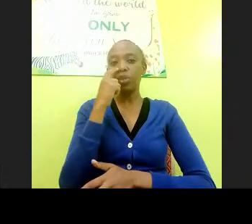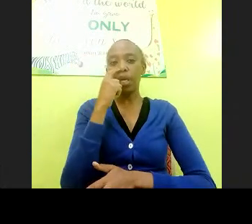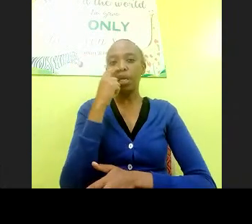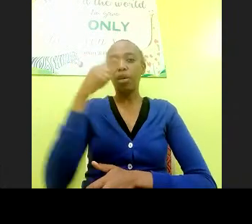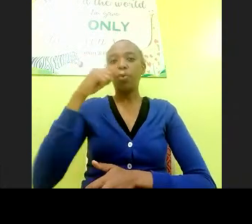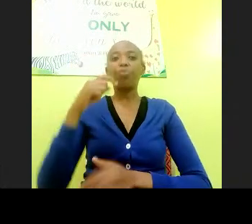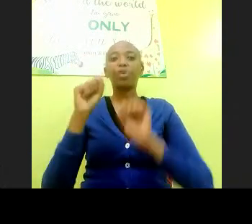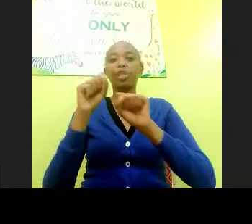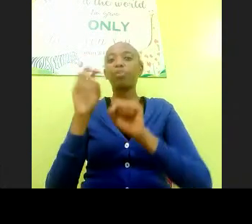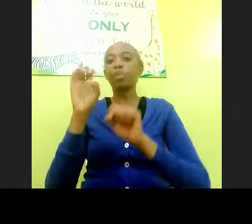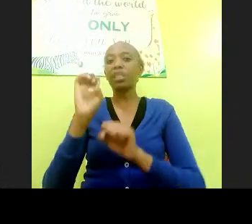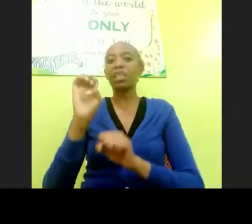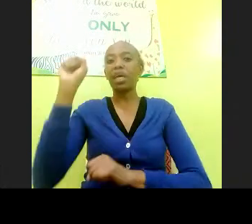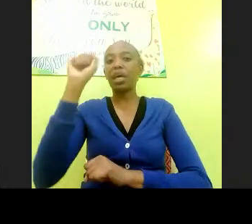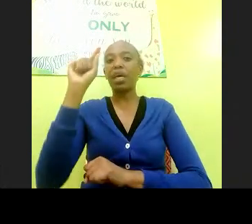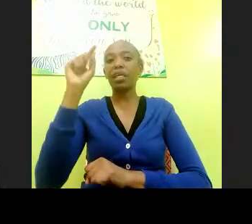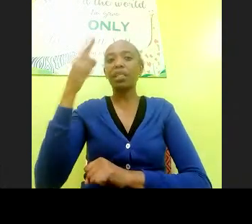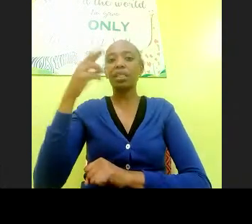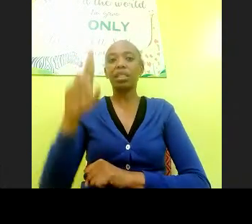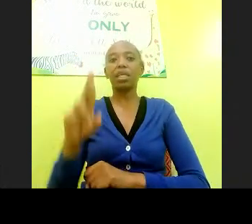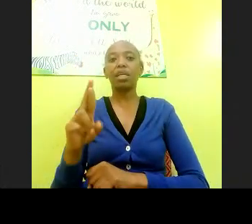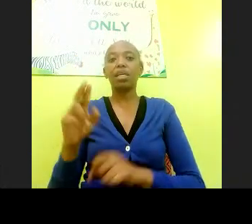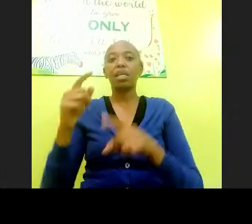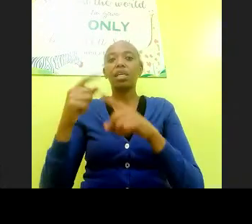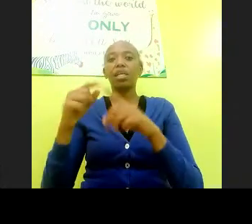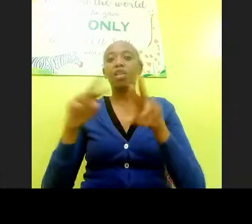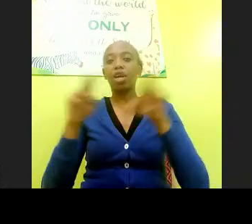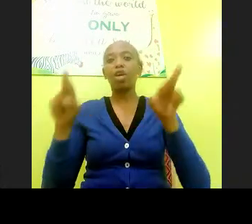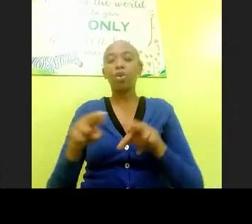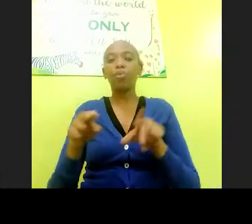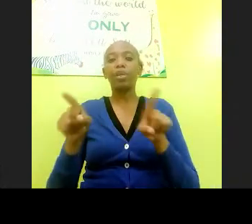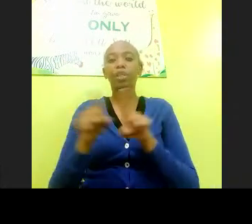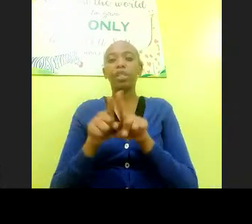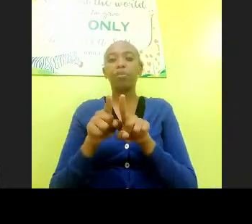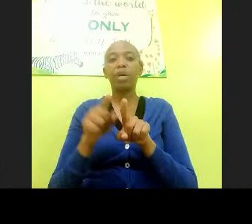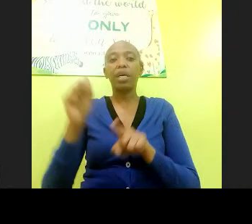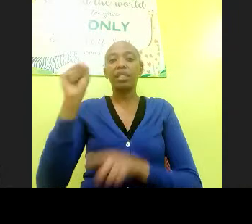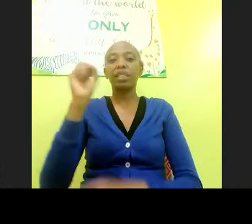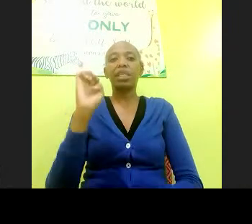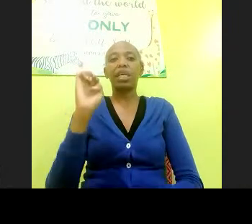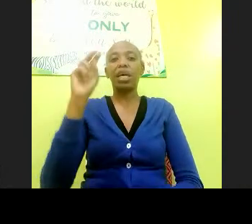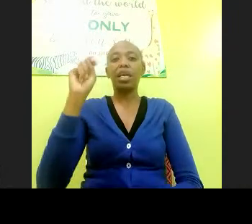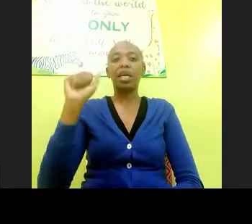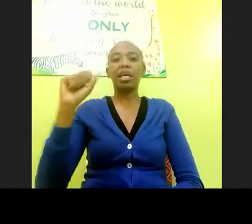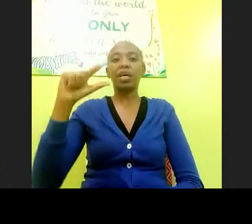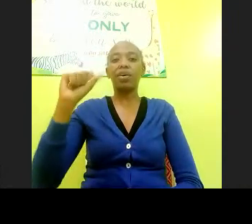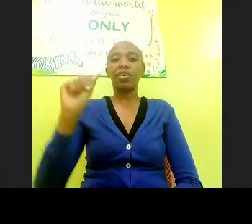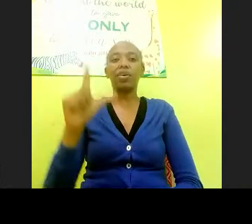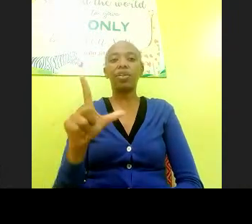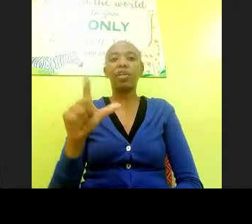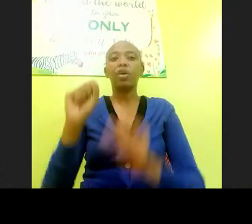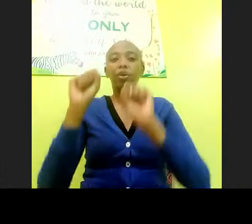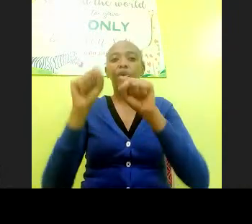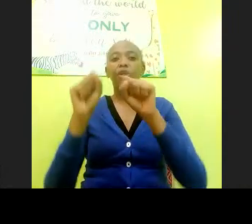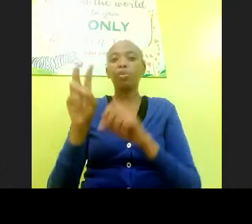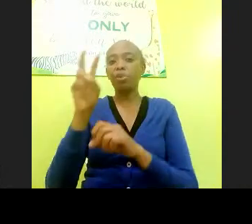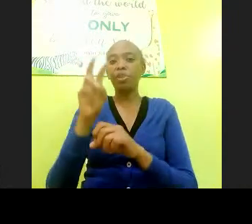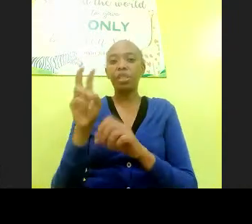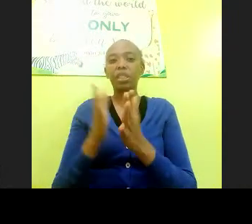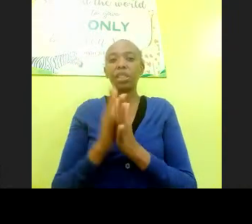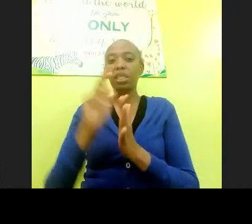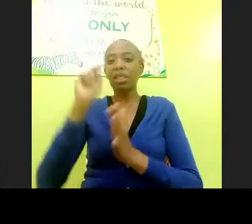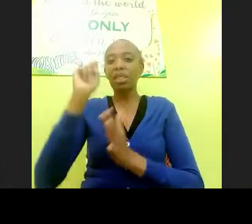see Istanbul is in the room. Senegal is in the room. We can see Kenya in